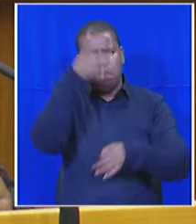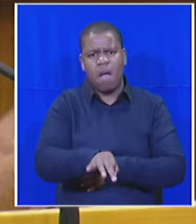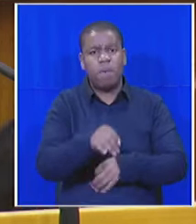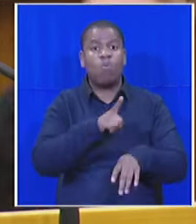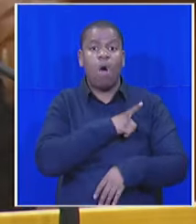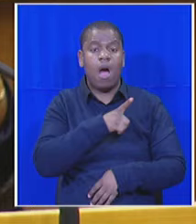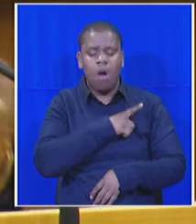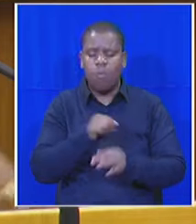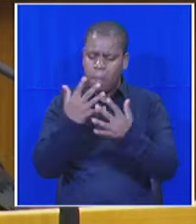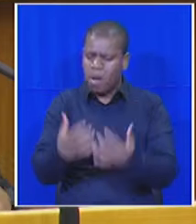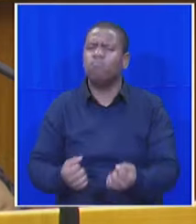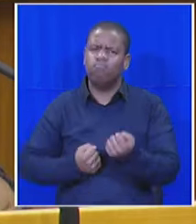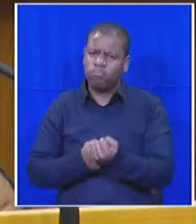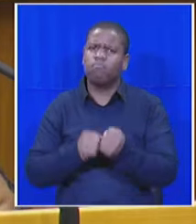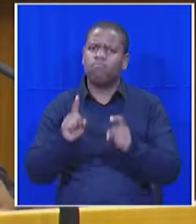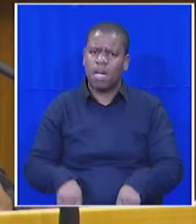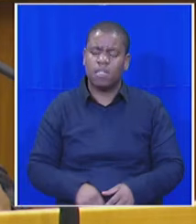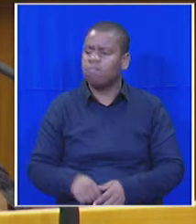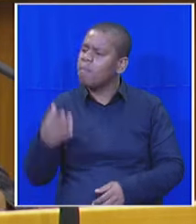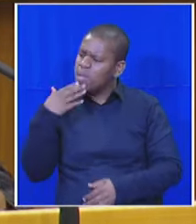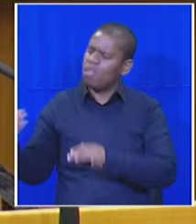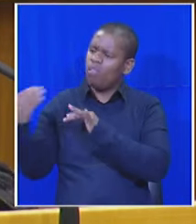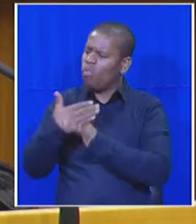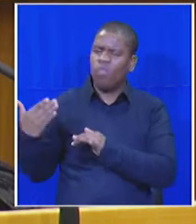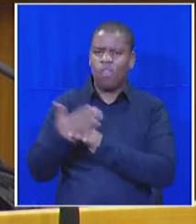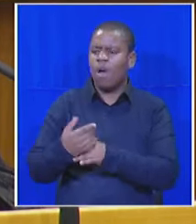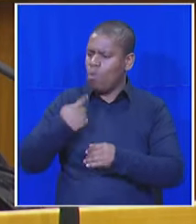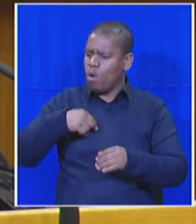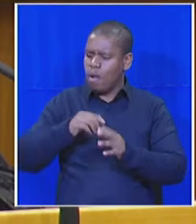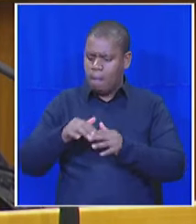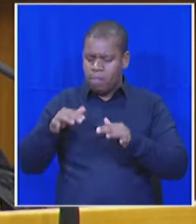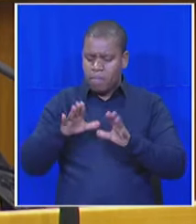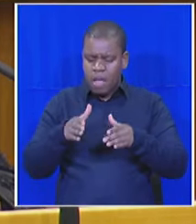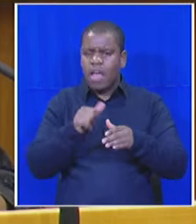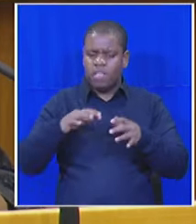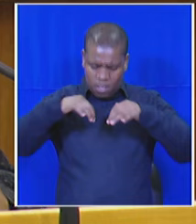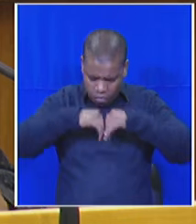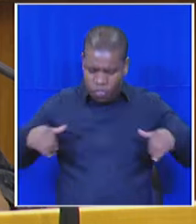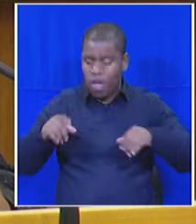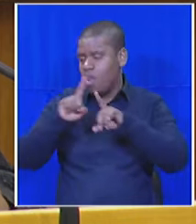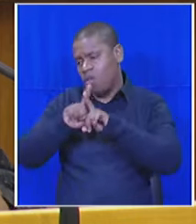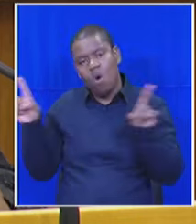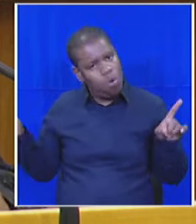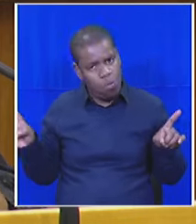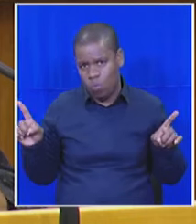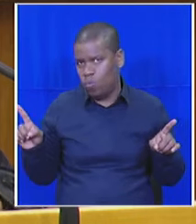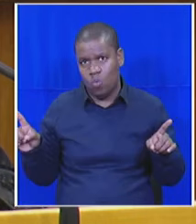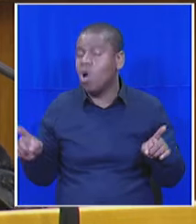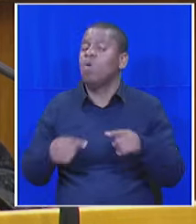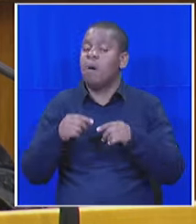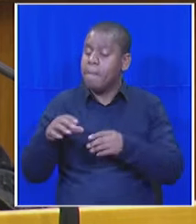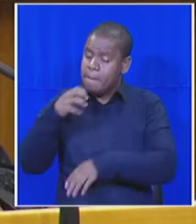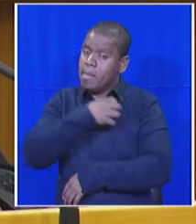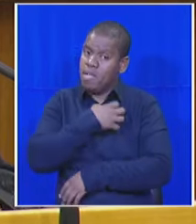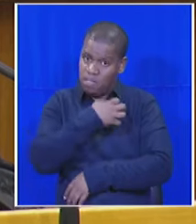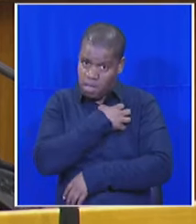ukuthi nilitende ma division wenu kuhlukanisa amalunga eANC. Minister of Finance uyasupportwa la ibudget siyayisupporta